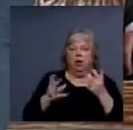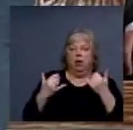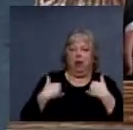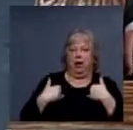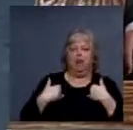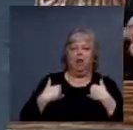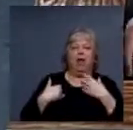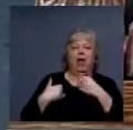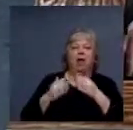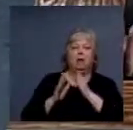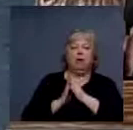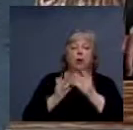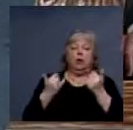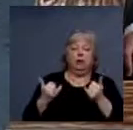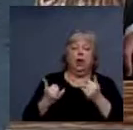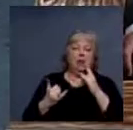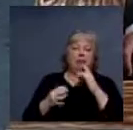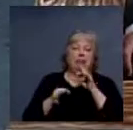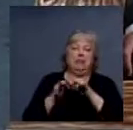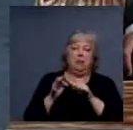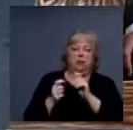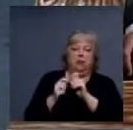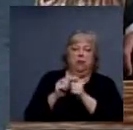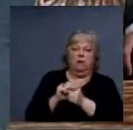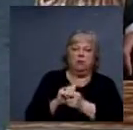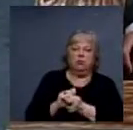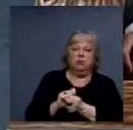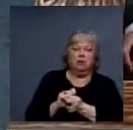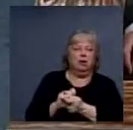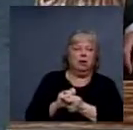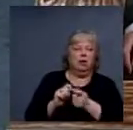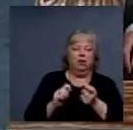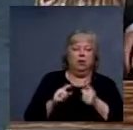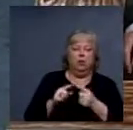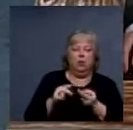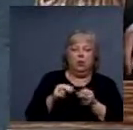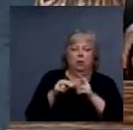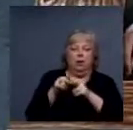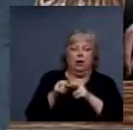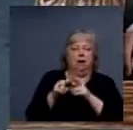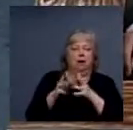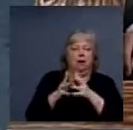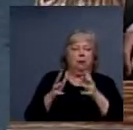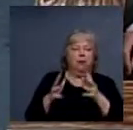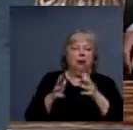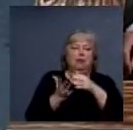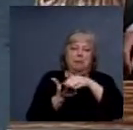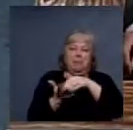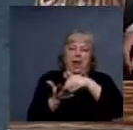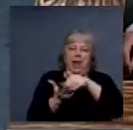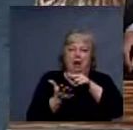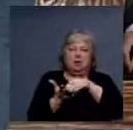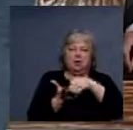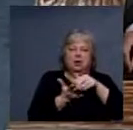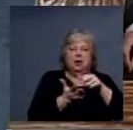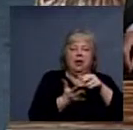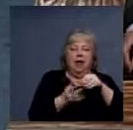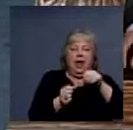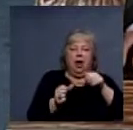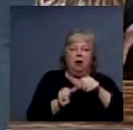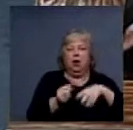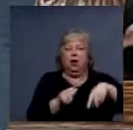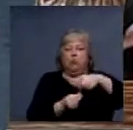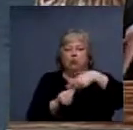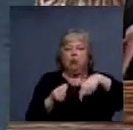the request is a simple revision to increase the amount of paved area around the